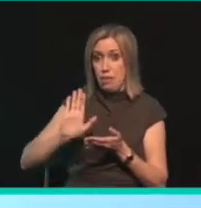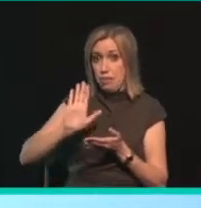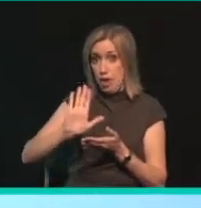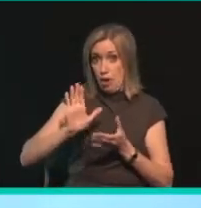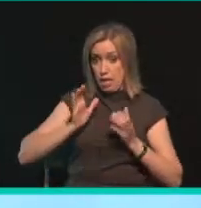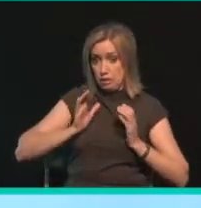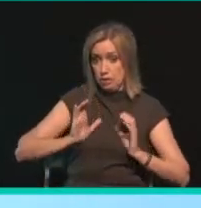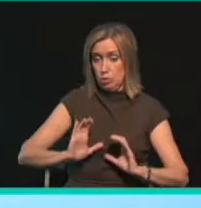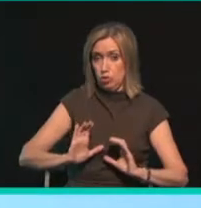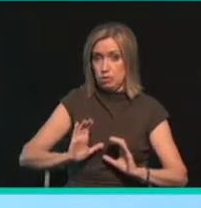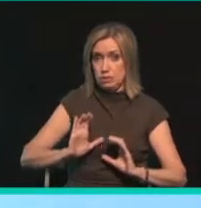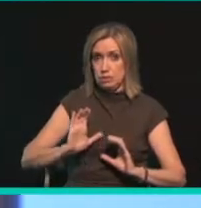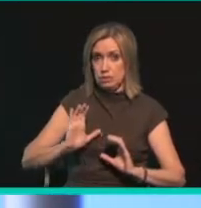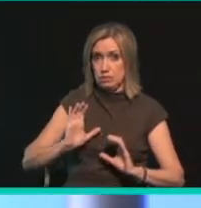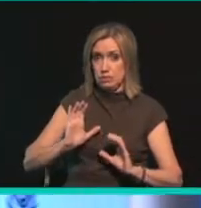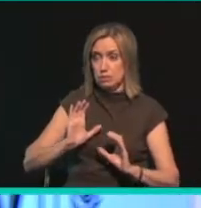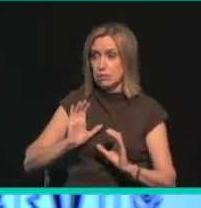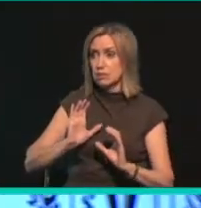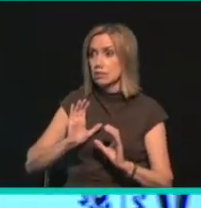over a two-year